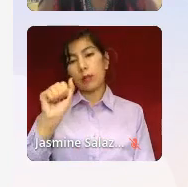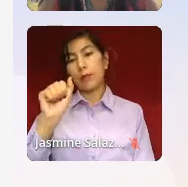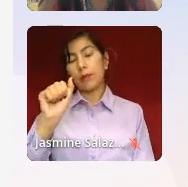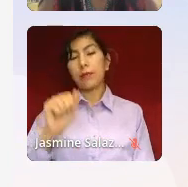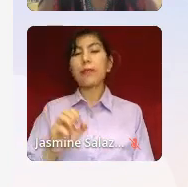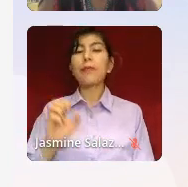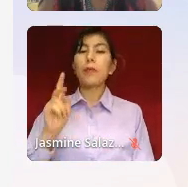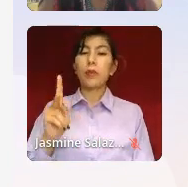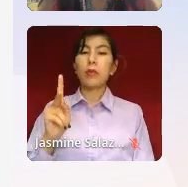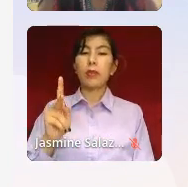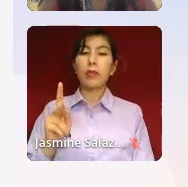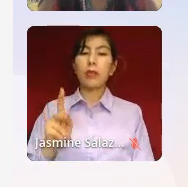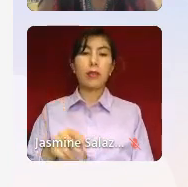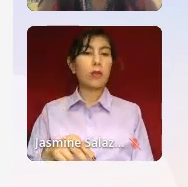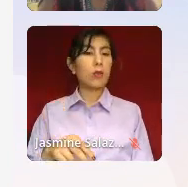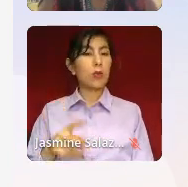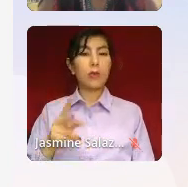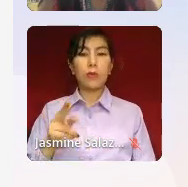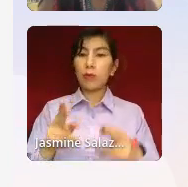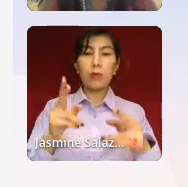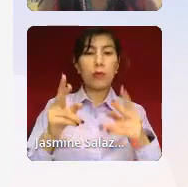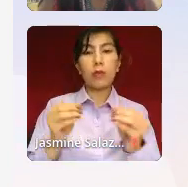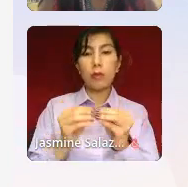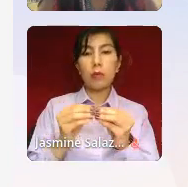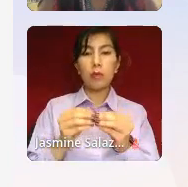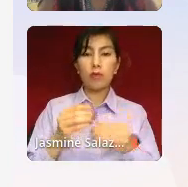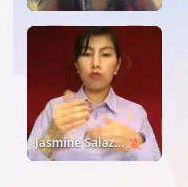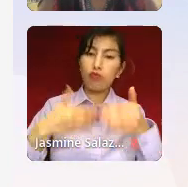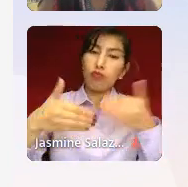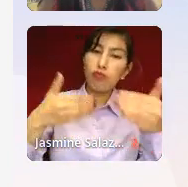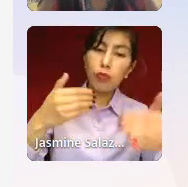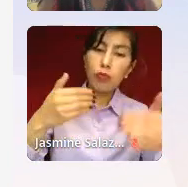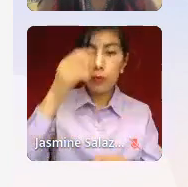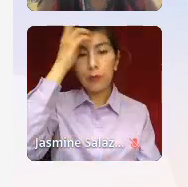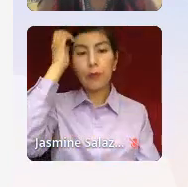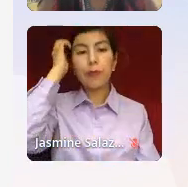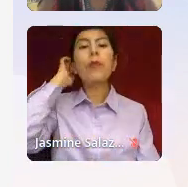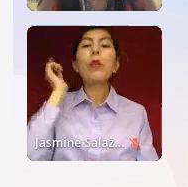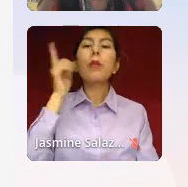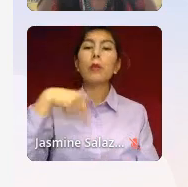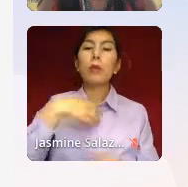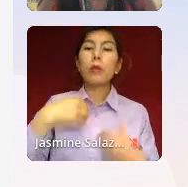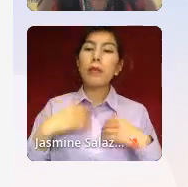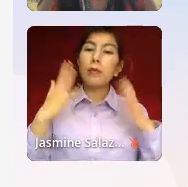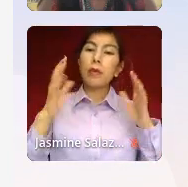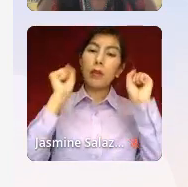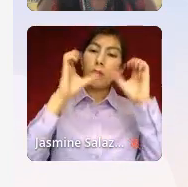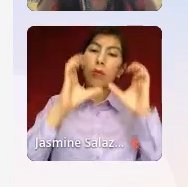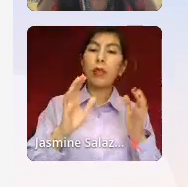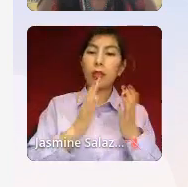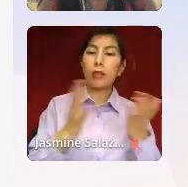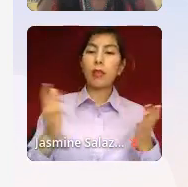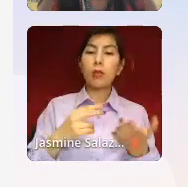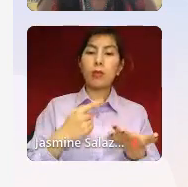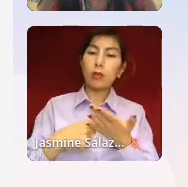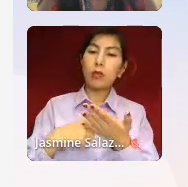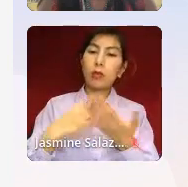Alrighty, I'm going to zip even faster now because we have lots of great things to talk about today.